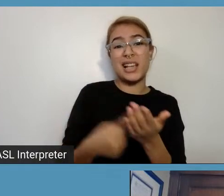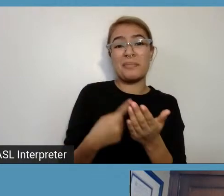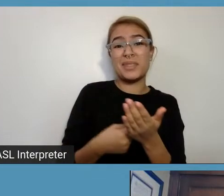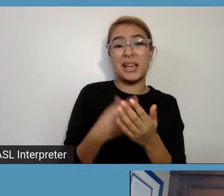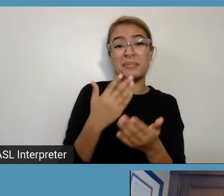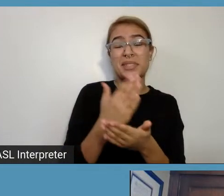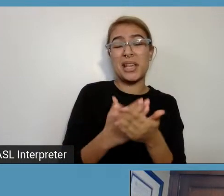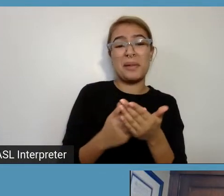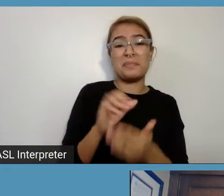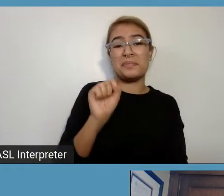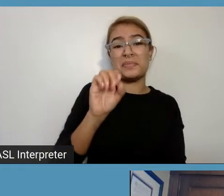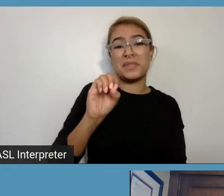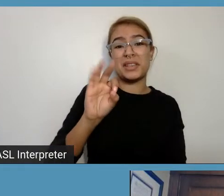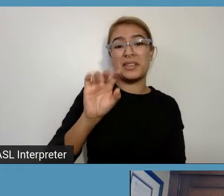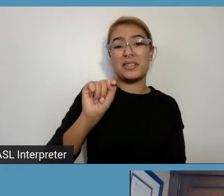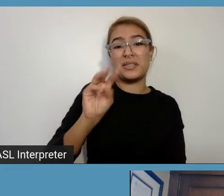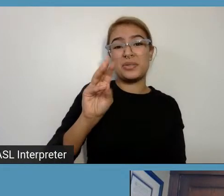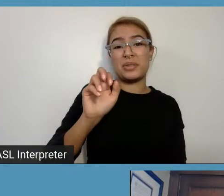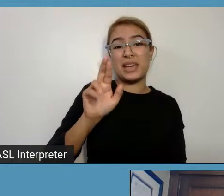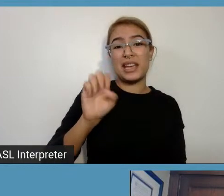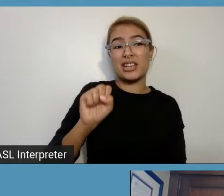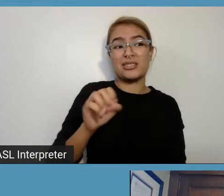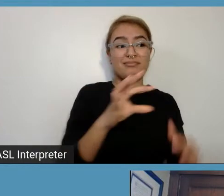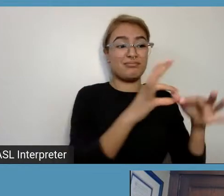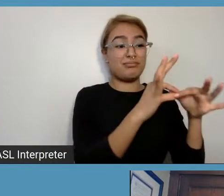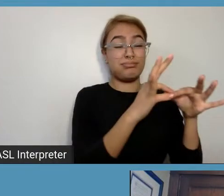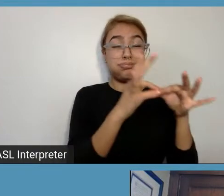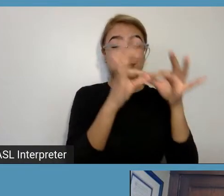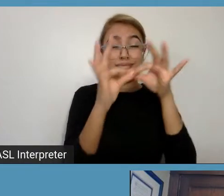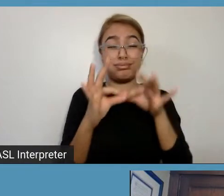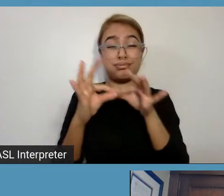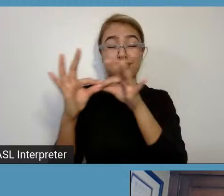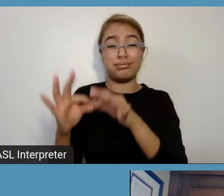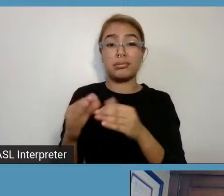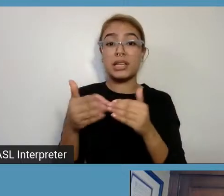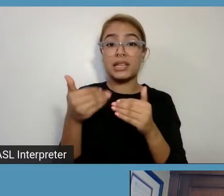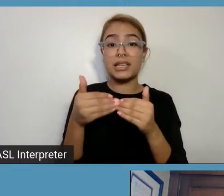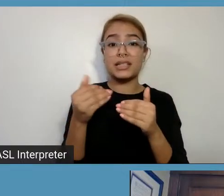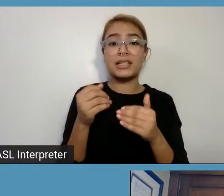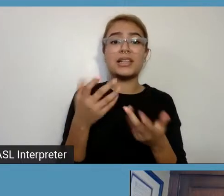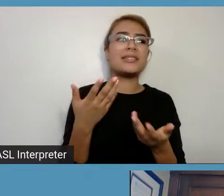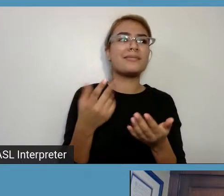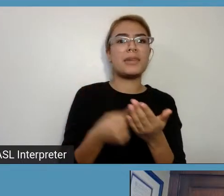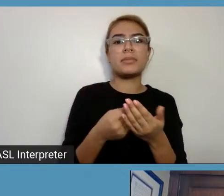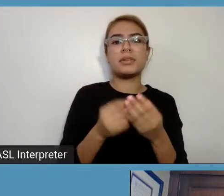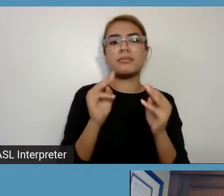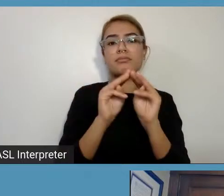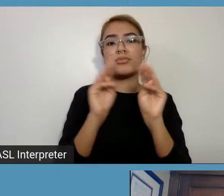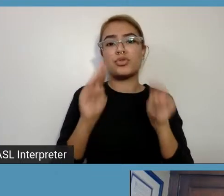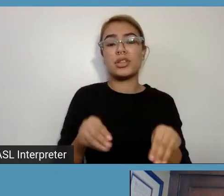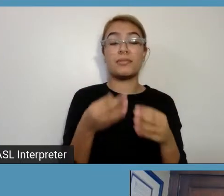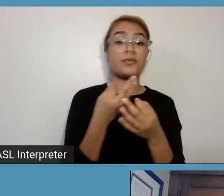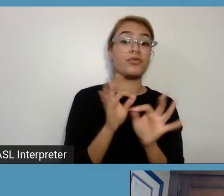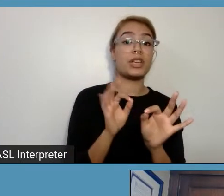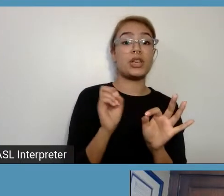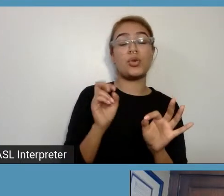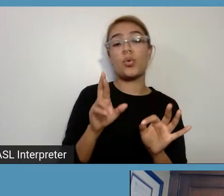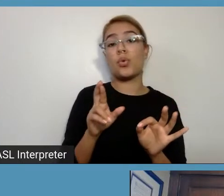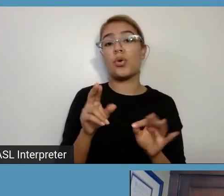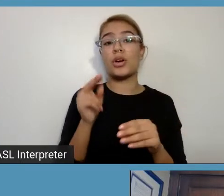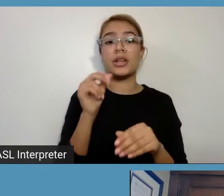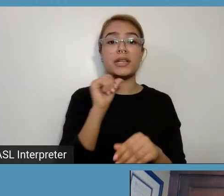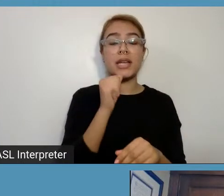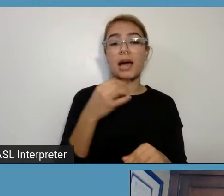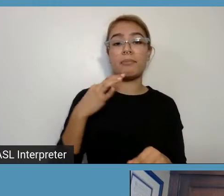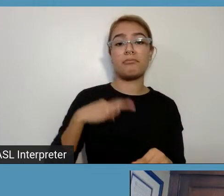together that are free, especially for museums or nonprofits that are